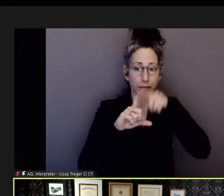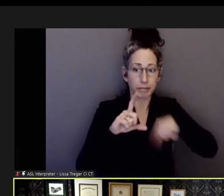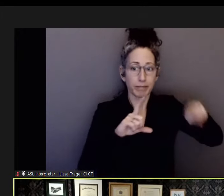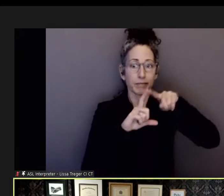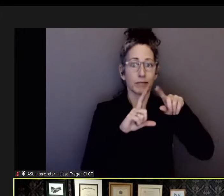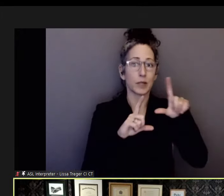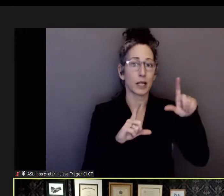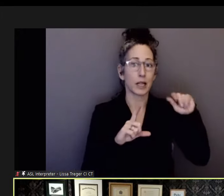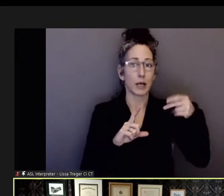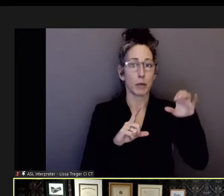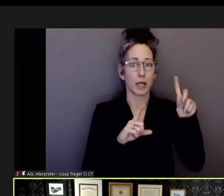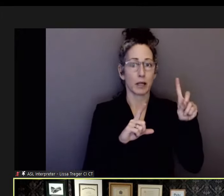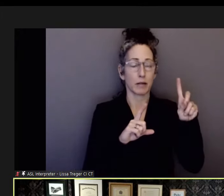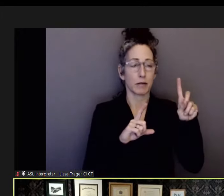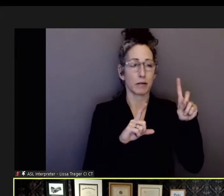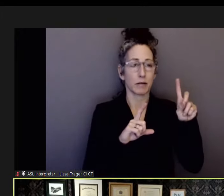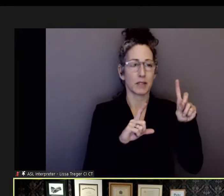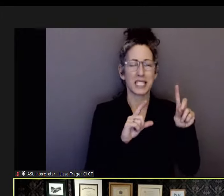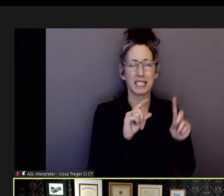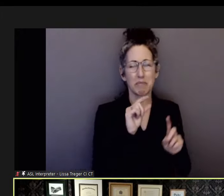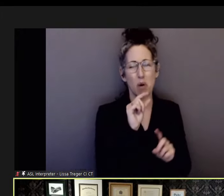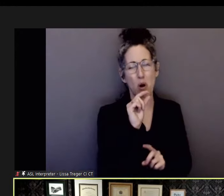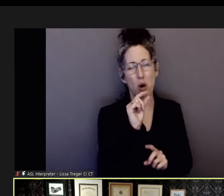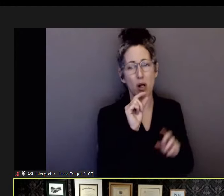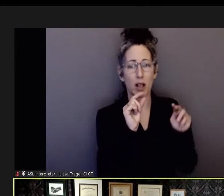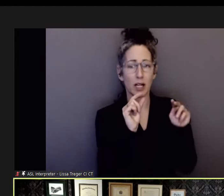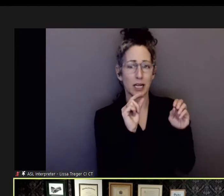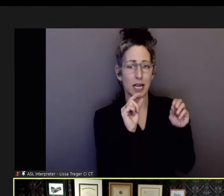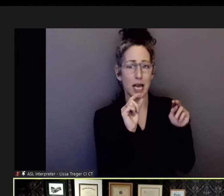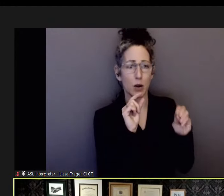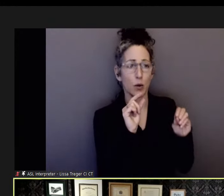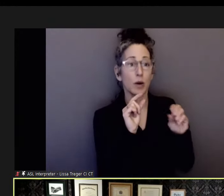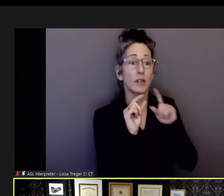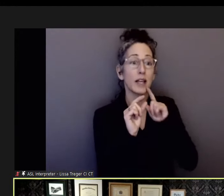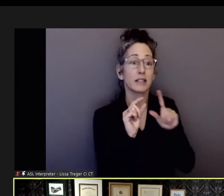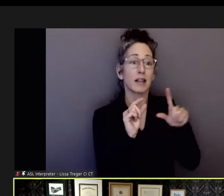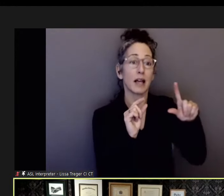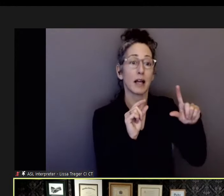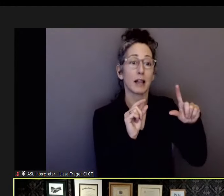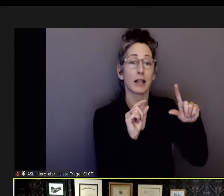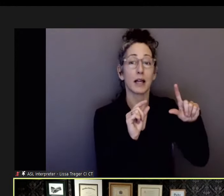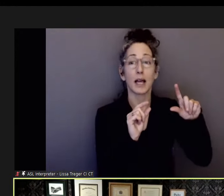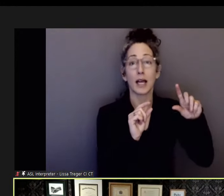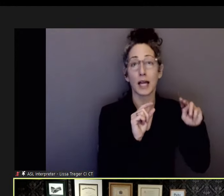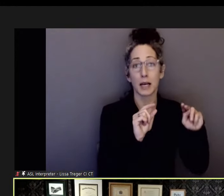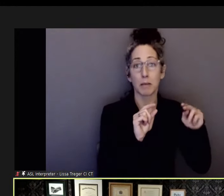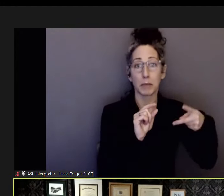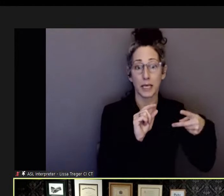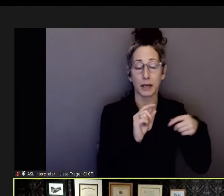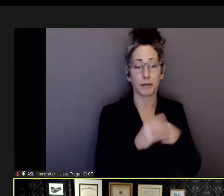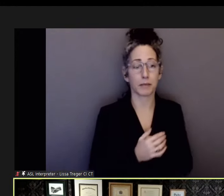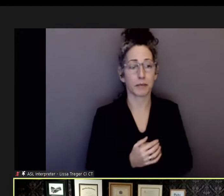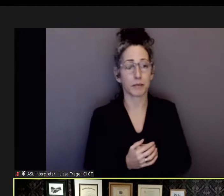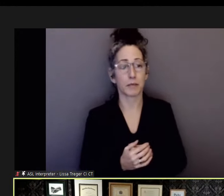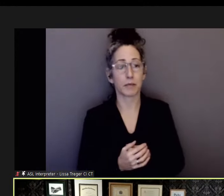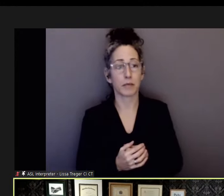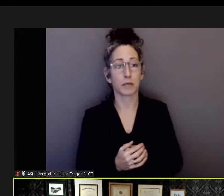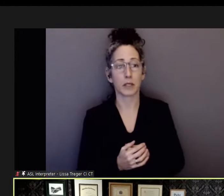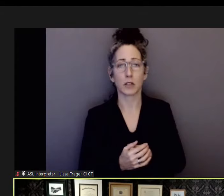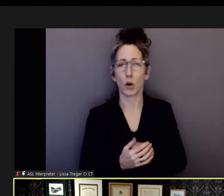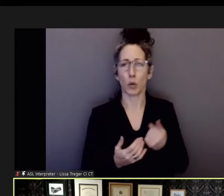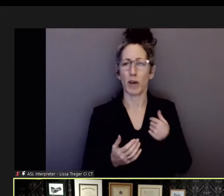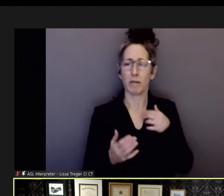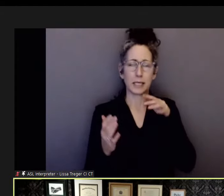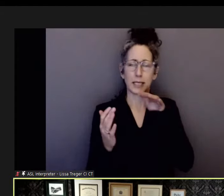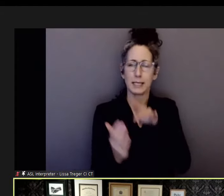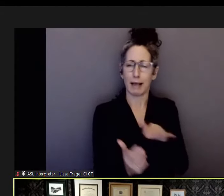lipid nanoparticle, because it's so small, known as LNP. And it turns out that we've been studying